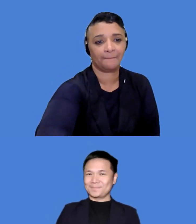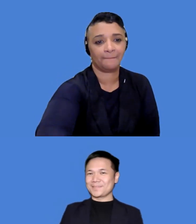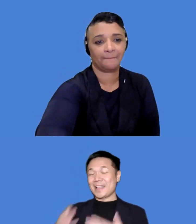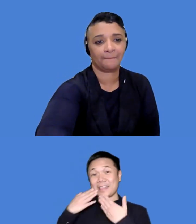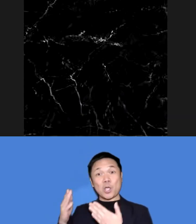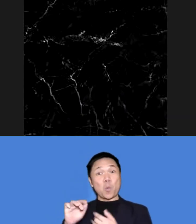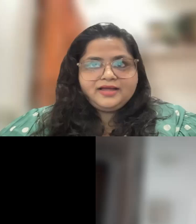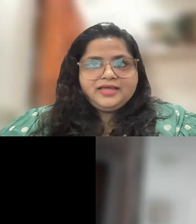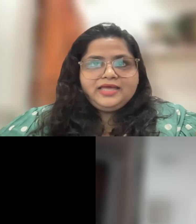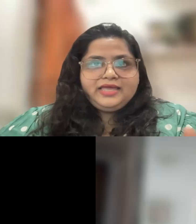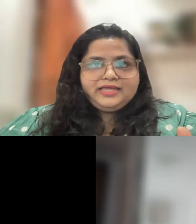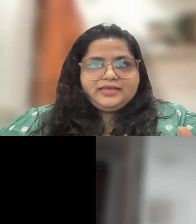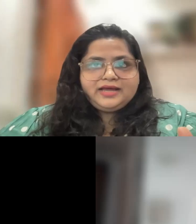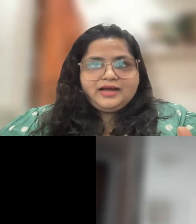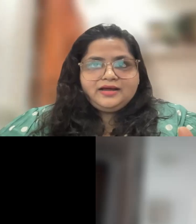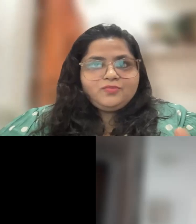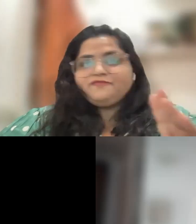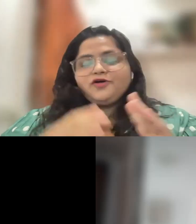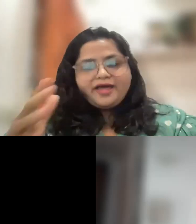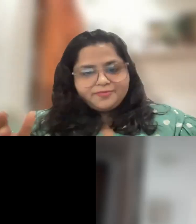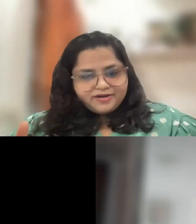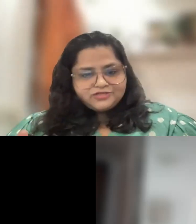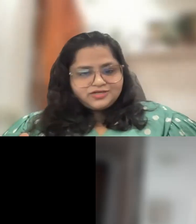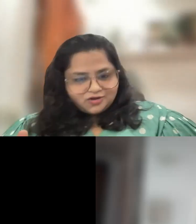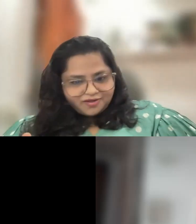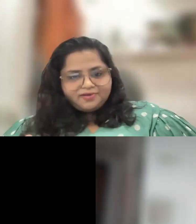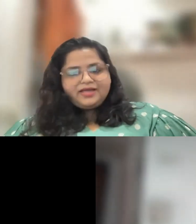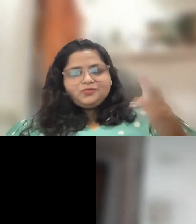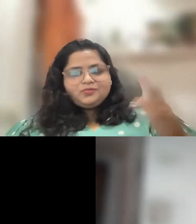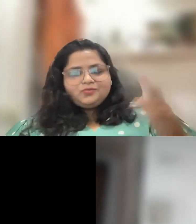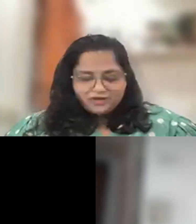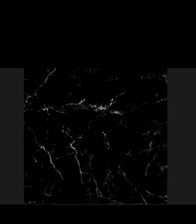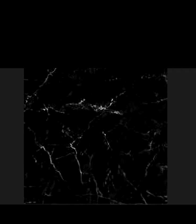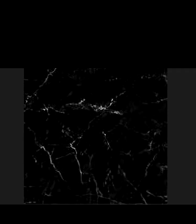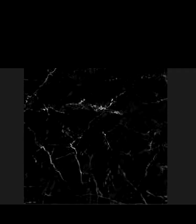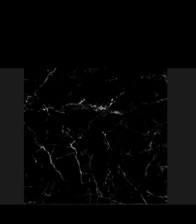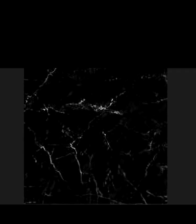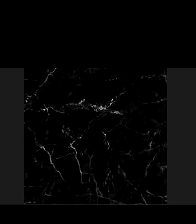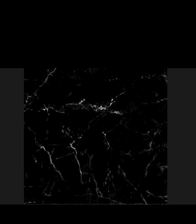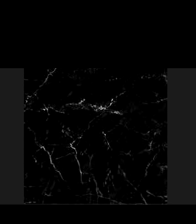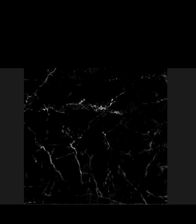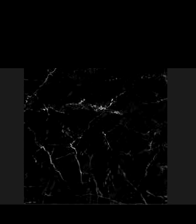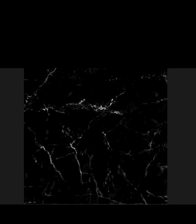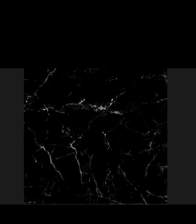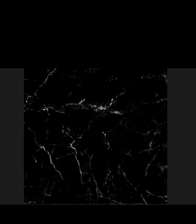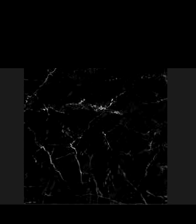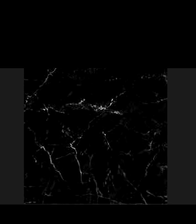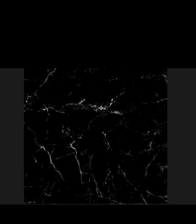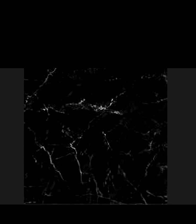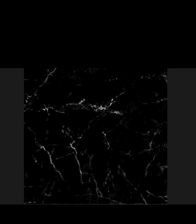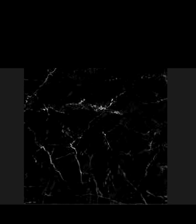one for Latin America, one for Arab region in November, and one for Latin America in December. Is that